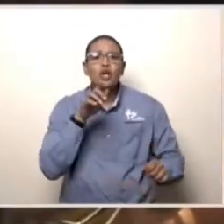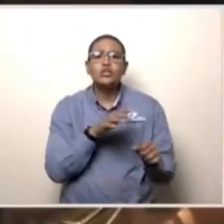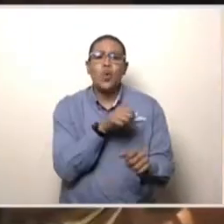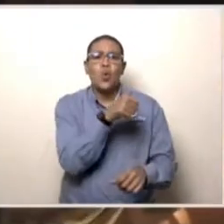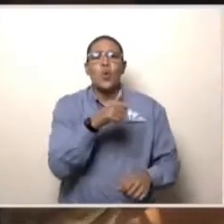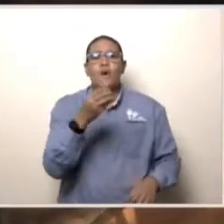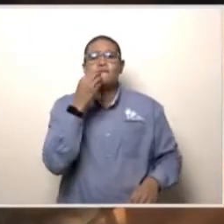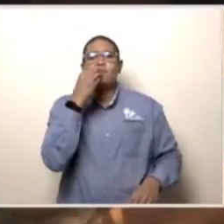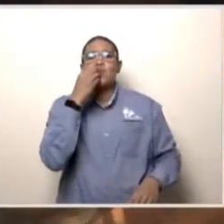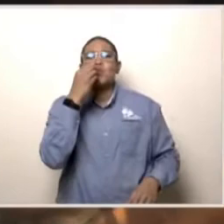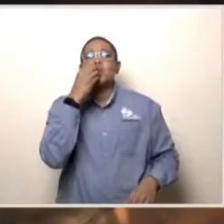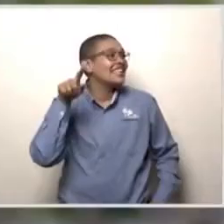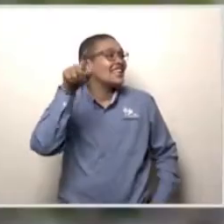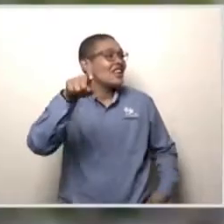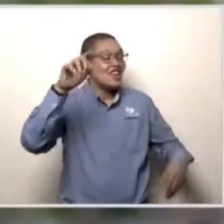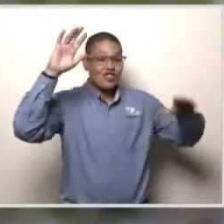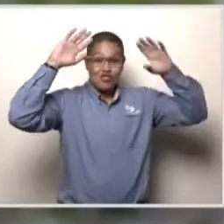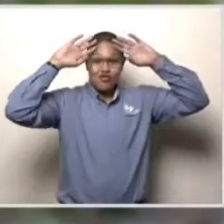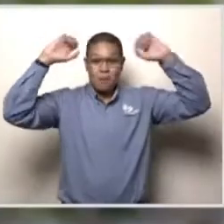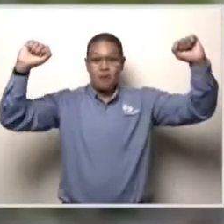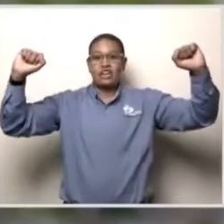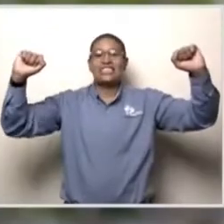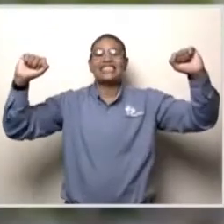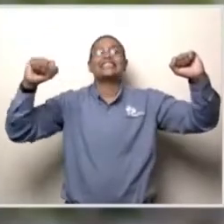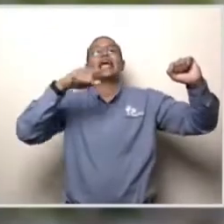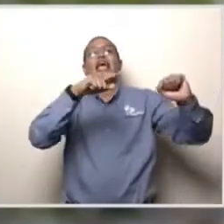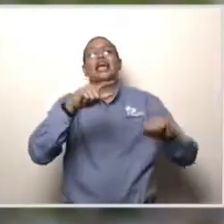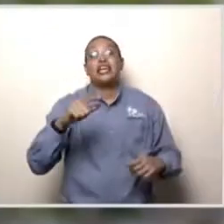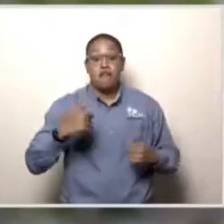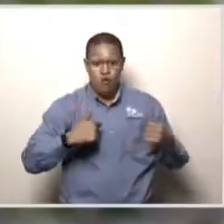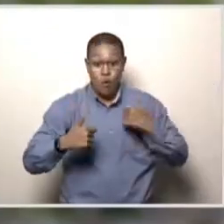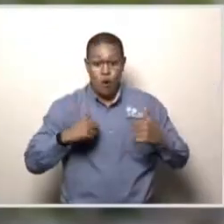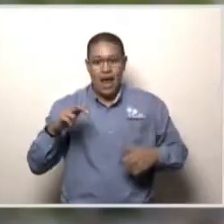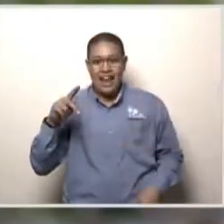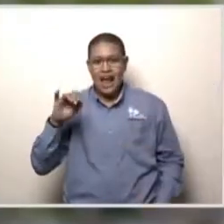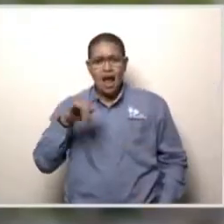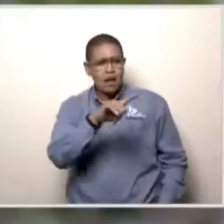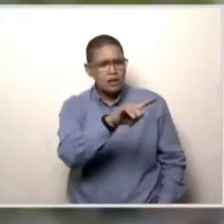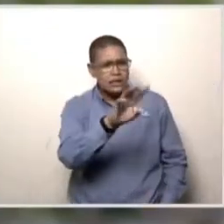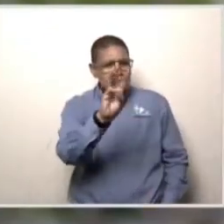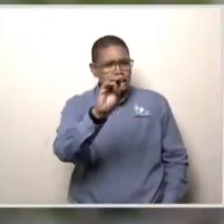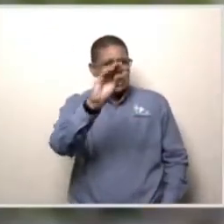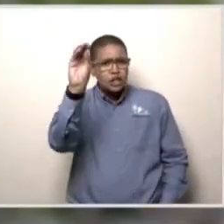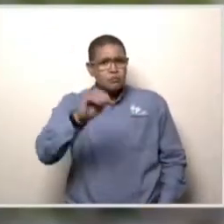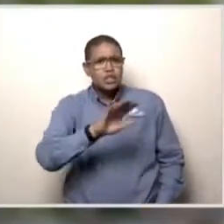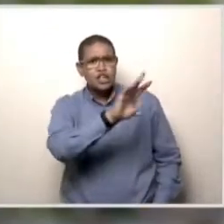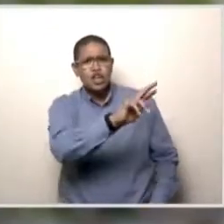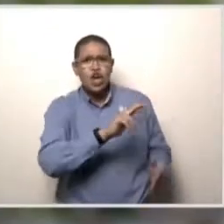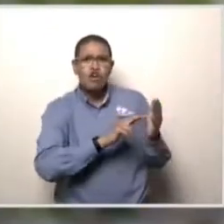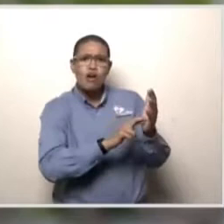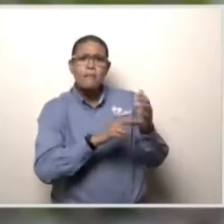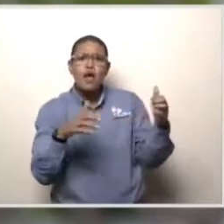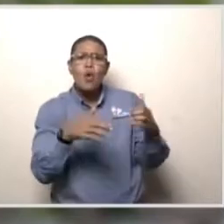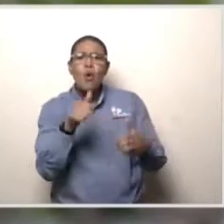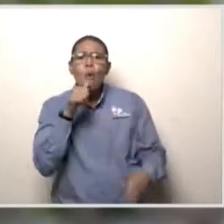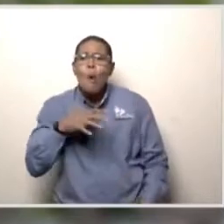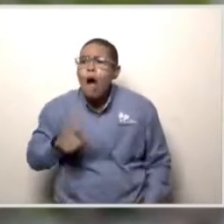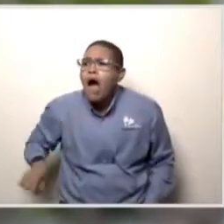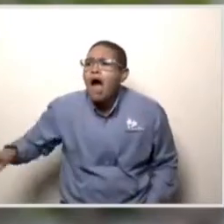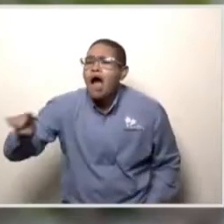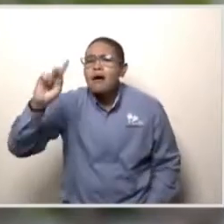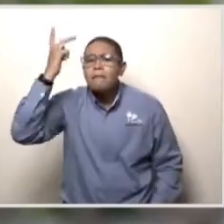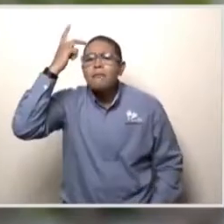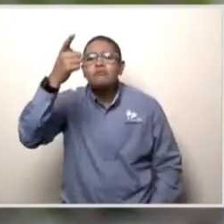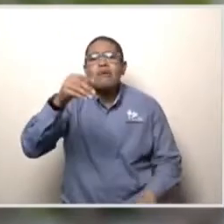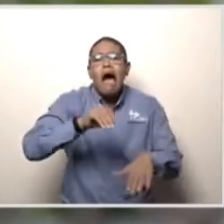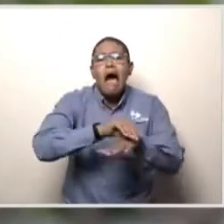is a question for the President of Rwanda. With 60% of the members of your lower house of representatives being women, what advice